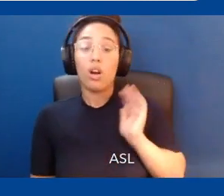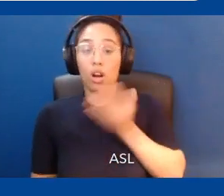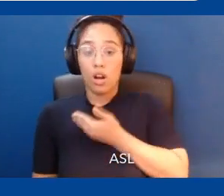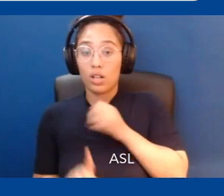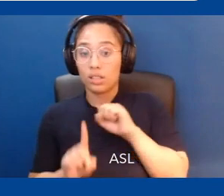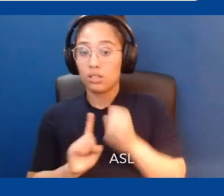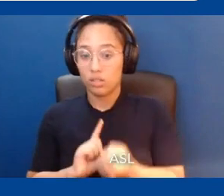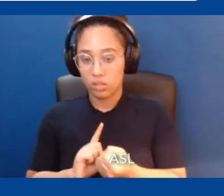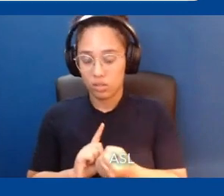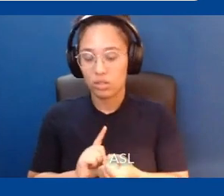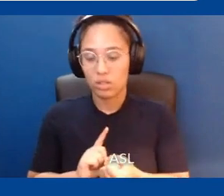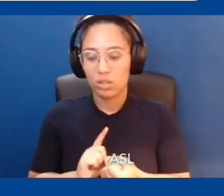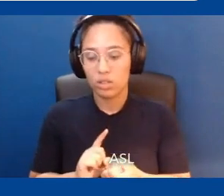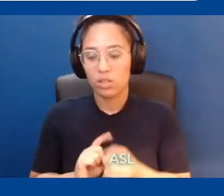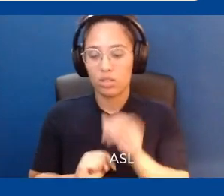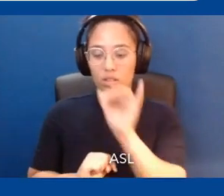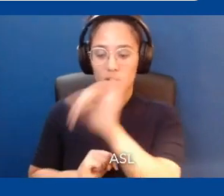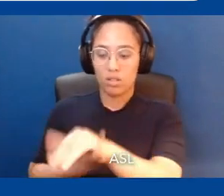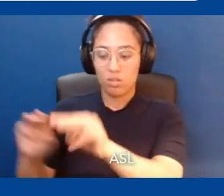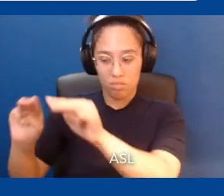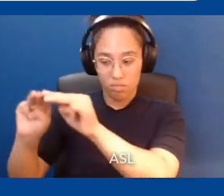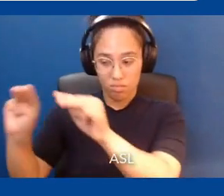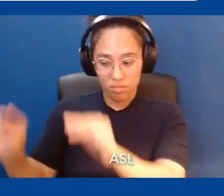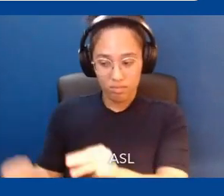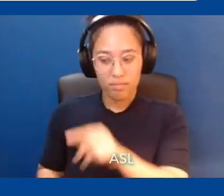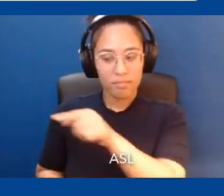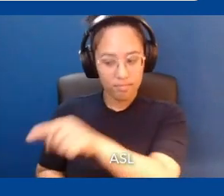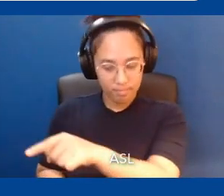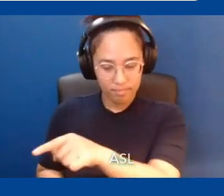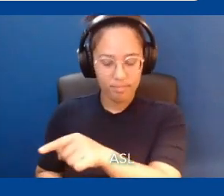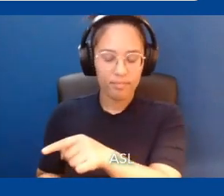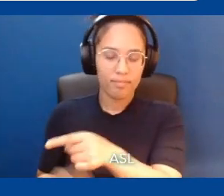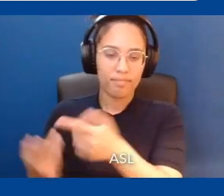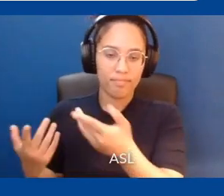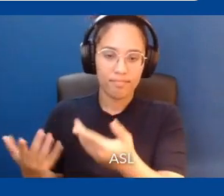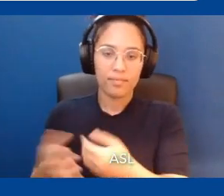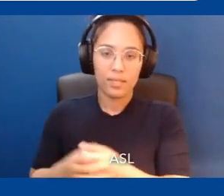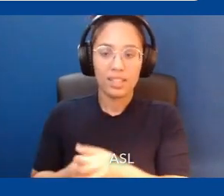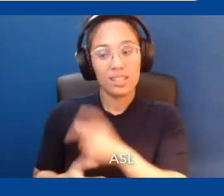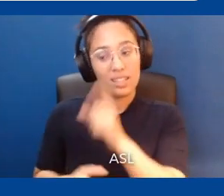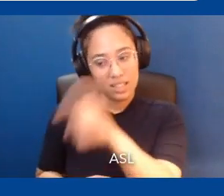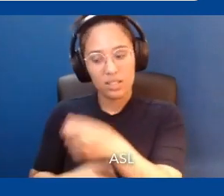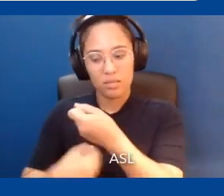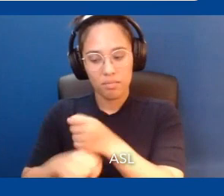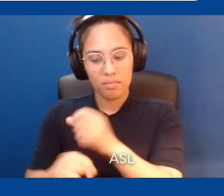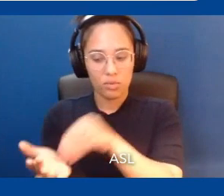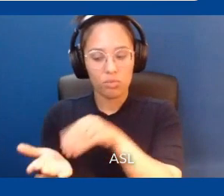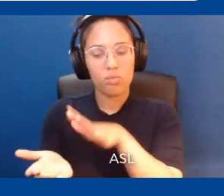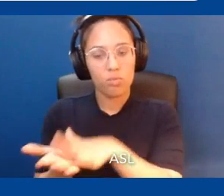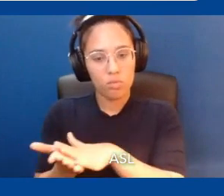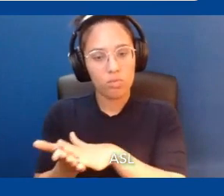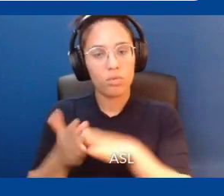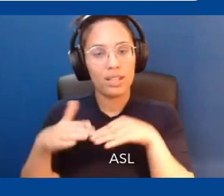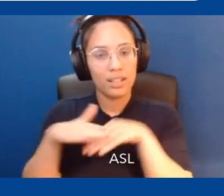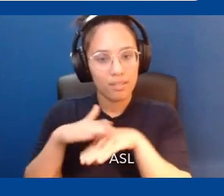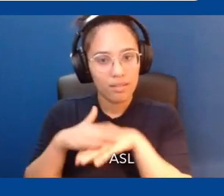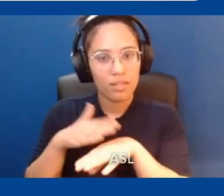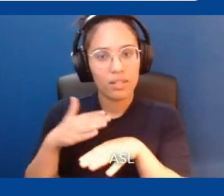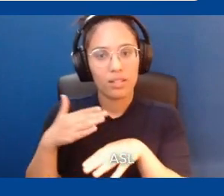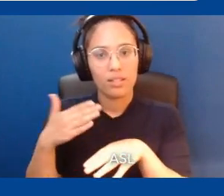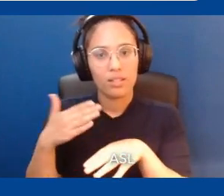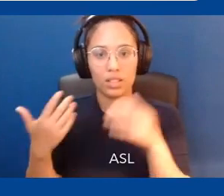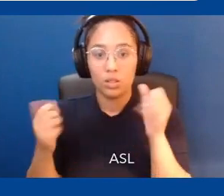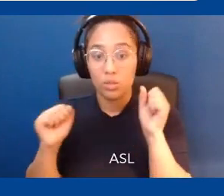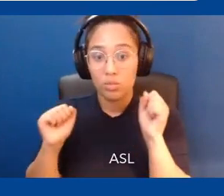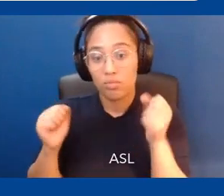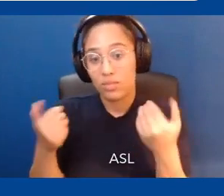Harvard Peabody Museum has made the record accessible in the sense that you can go to the